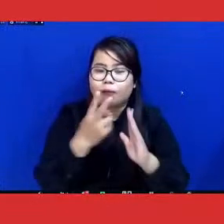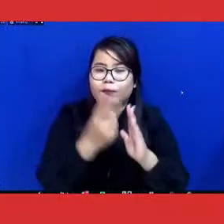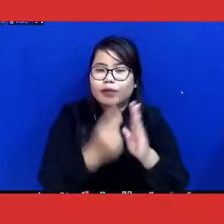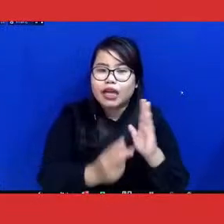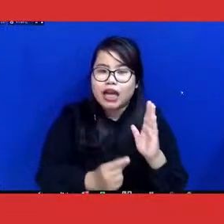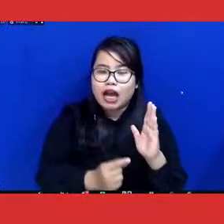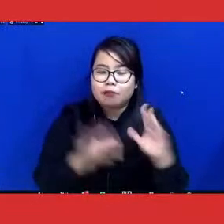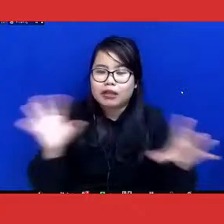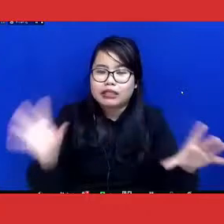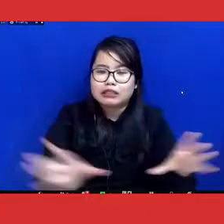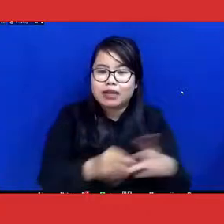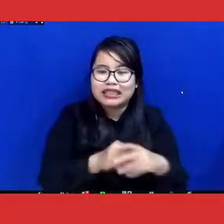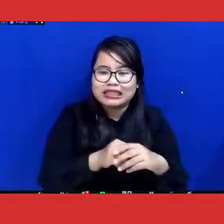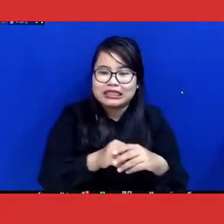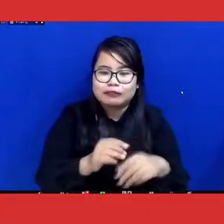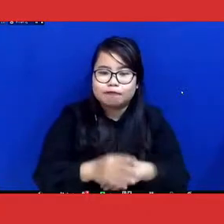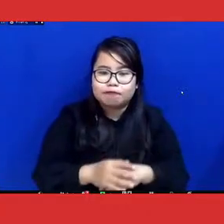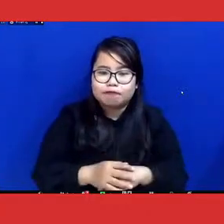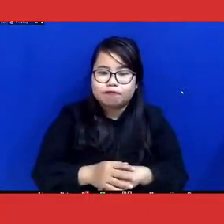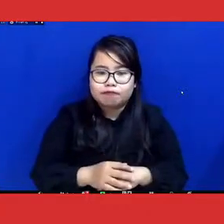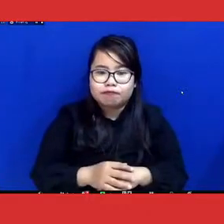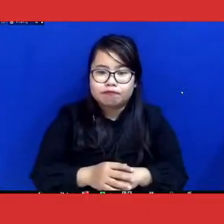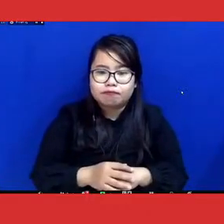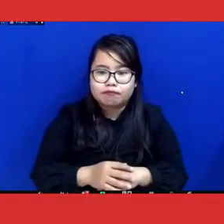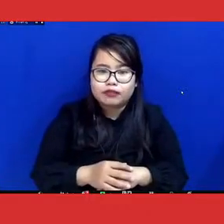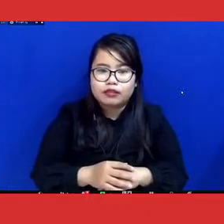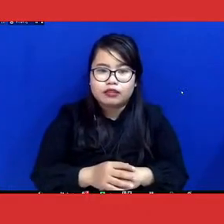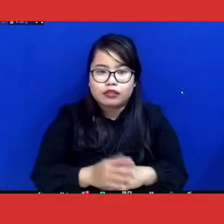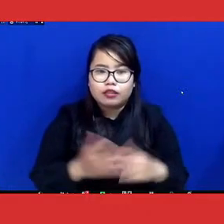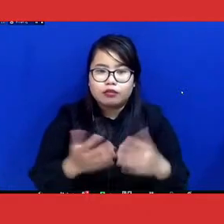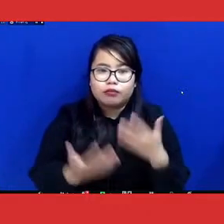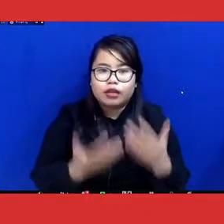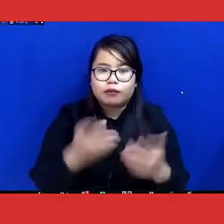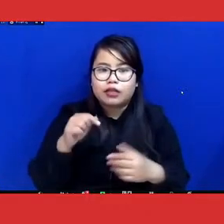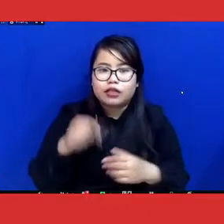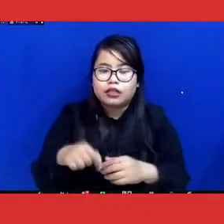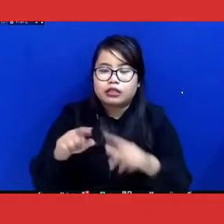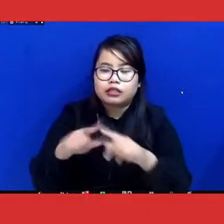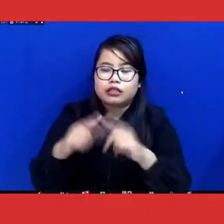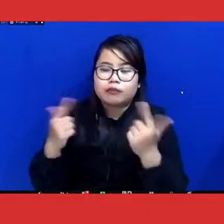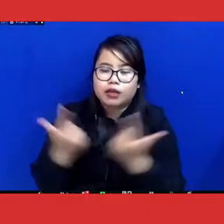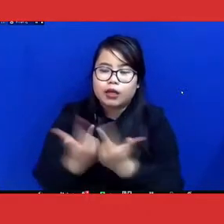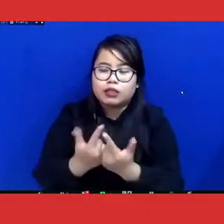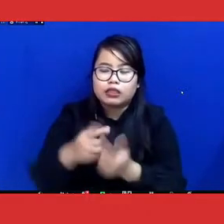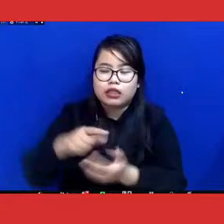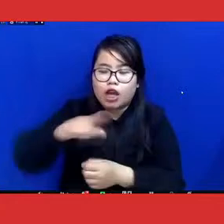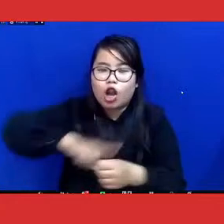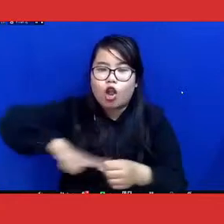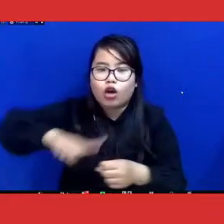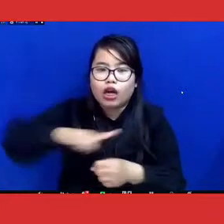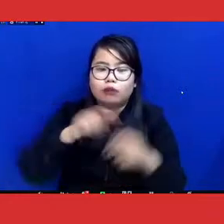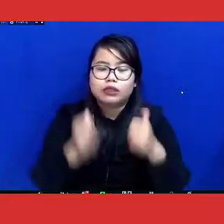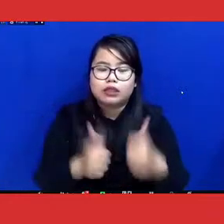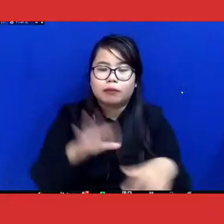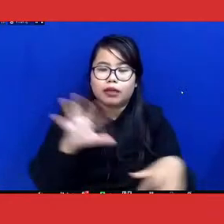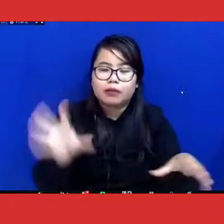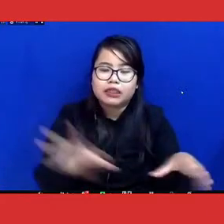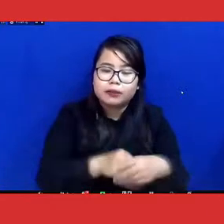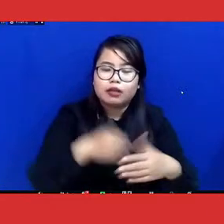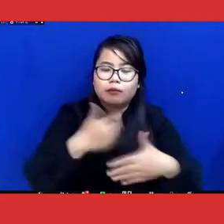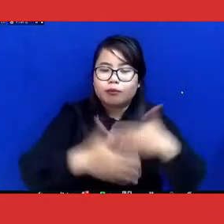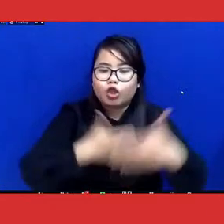bagaimana universitas atau stakeholder di tingkat lokal untuk berpartisipasi ya dalam proses